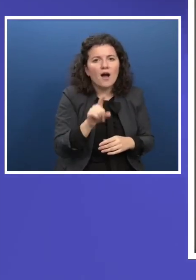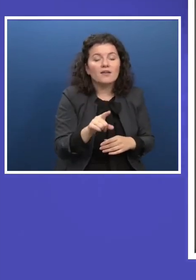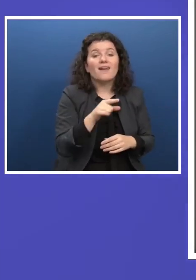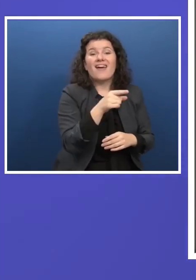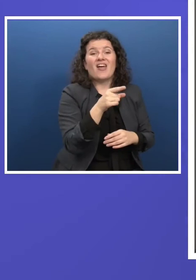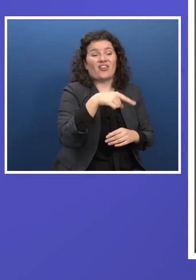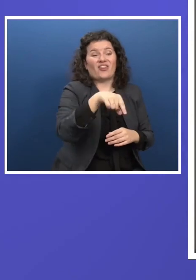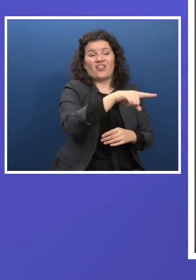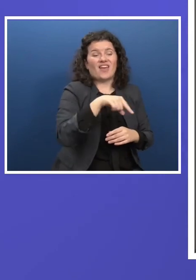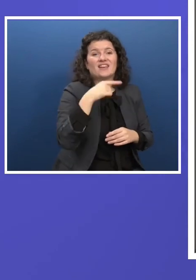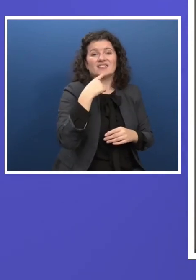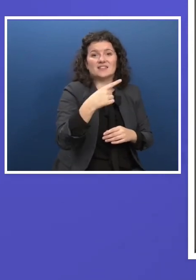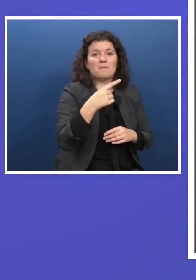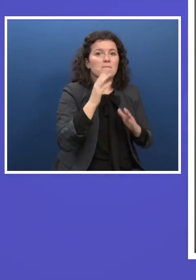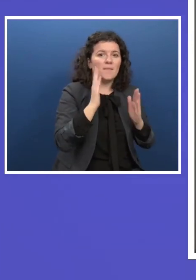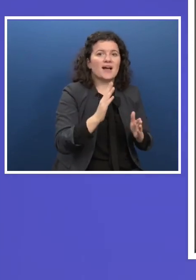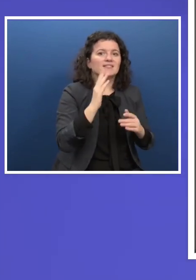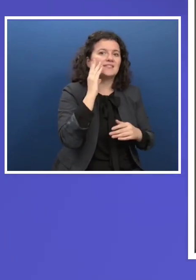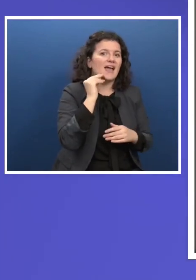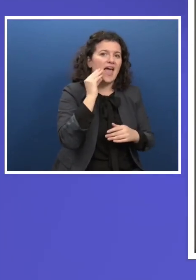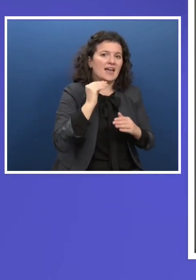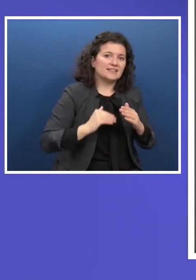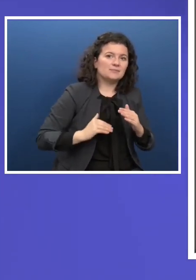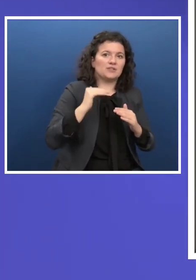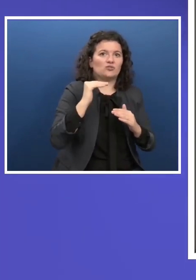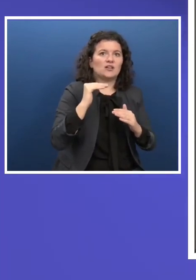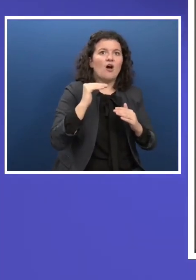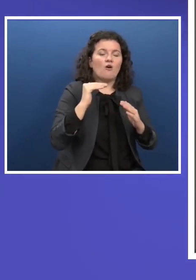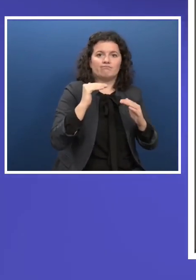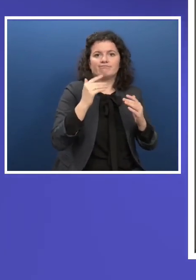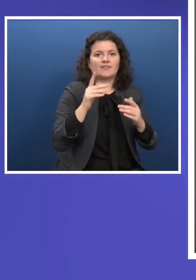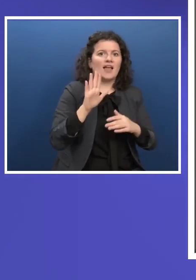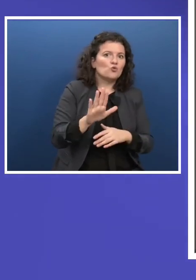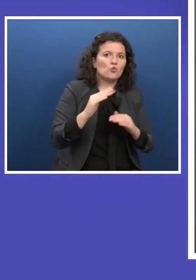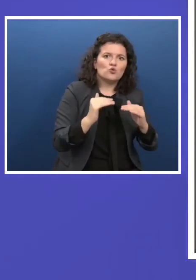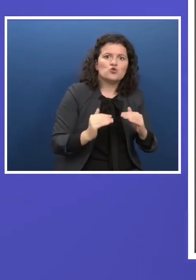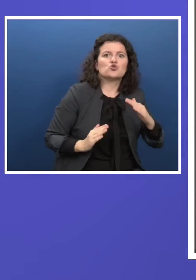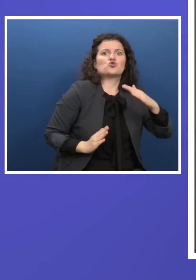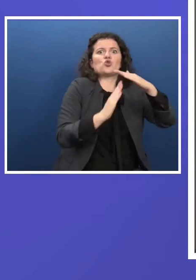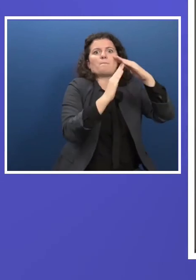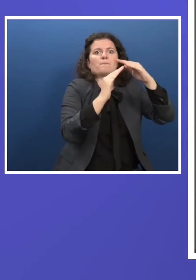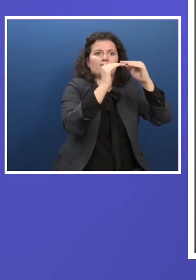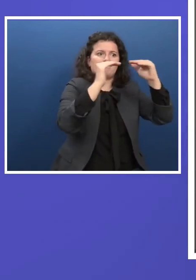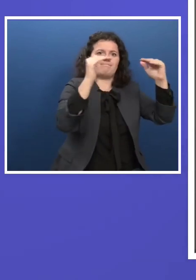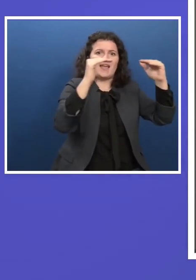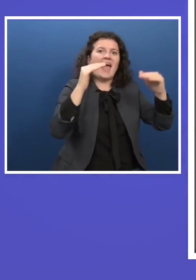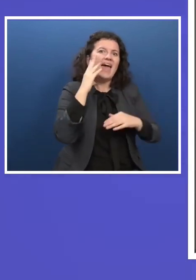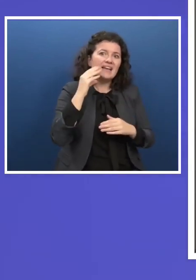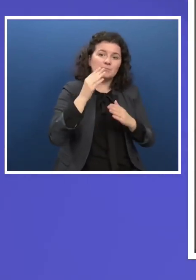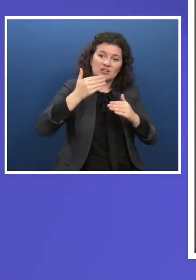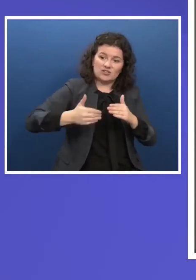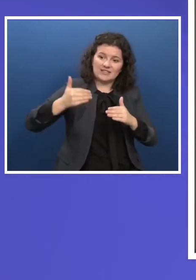experience needed from top level positions. And therefore, I think that it's so important that we give